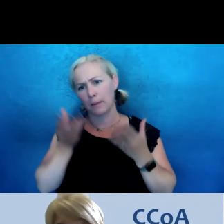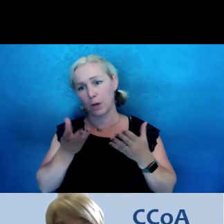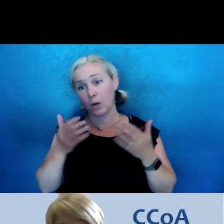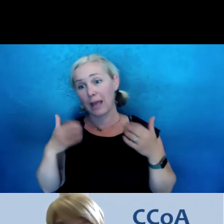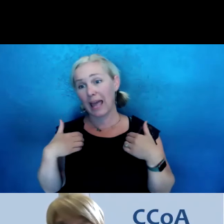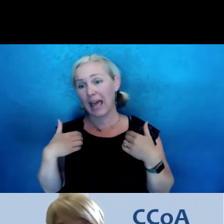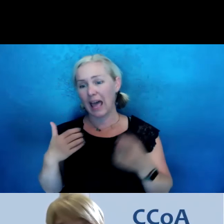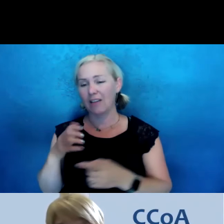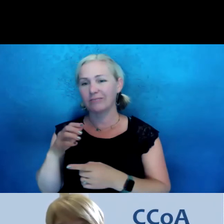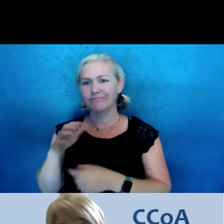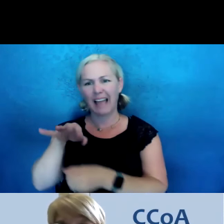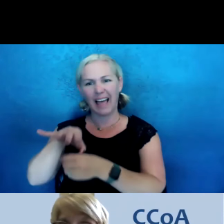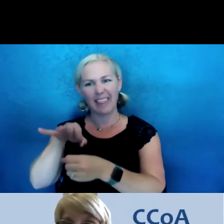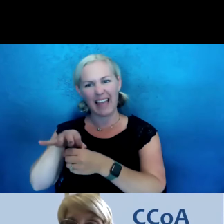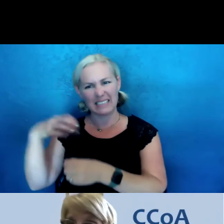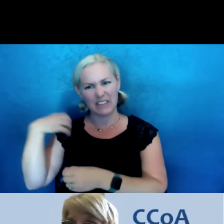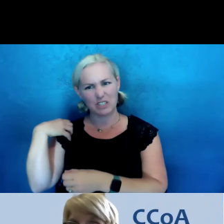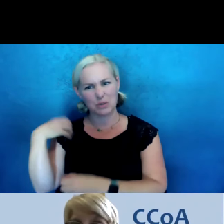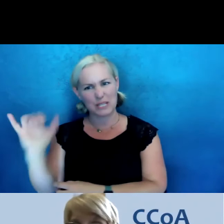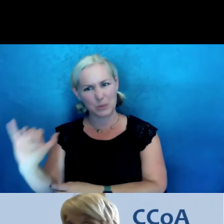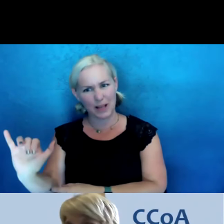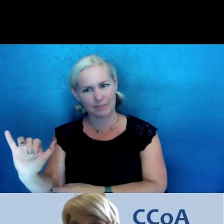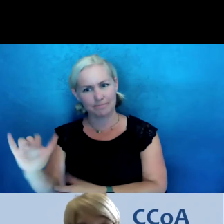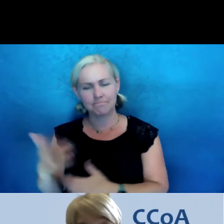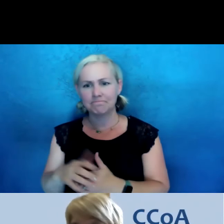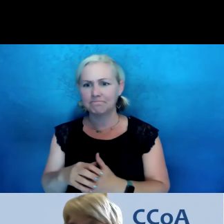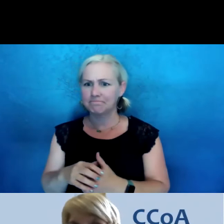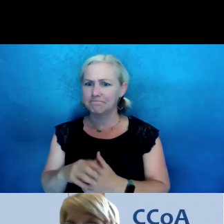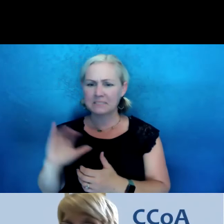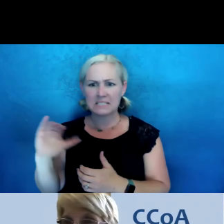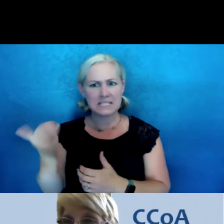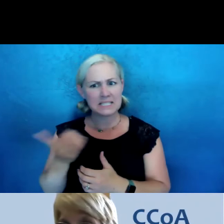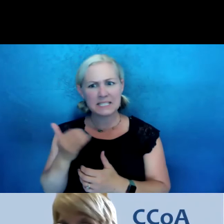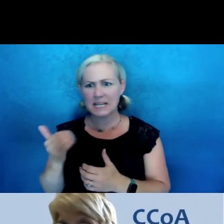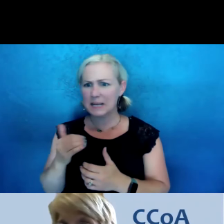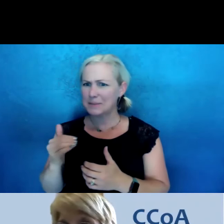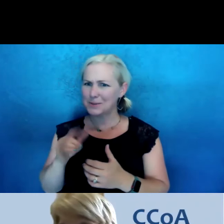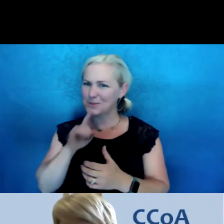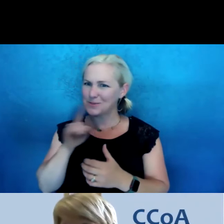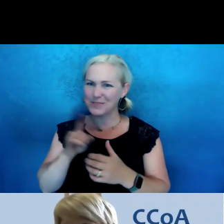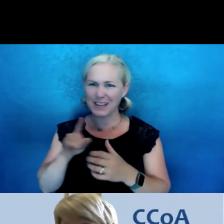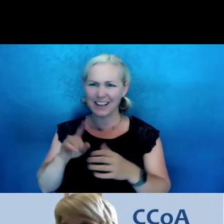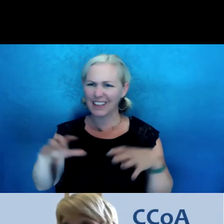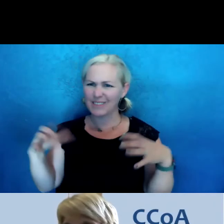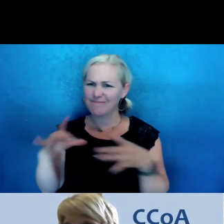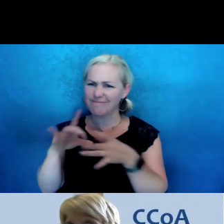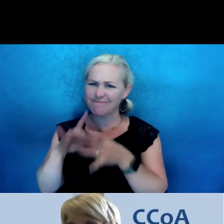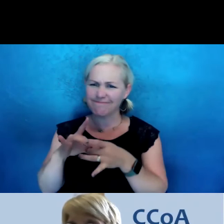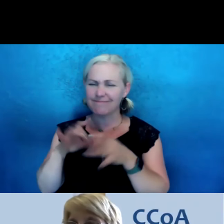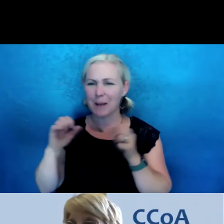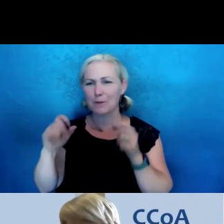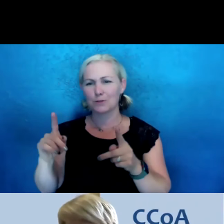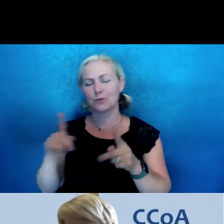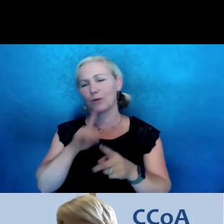our elected officials as well. So it seems like a perfect storm of opportunity, and it's a very exciting time that